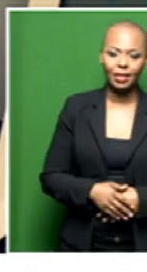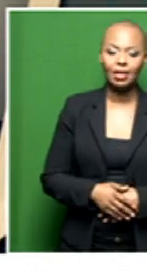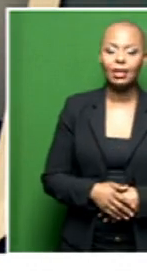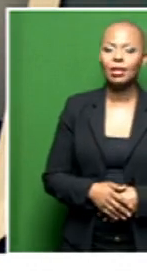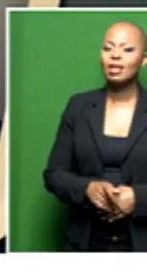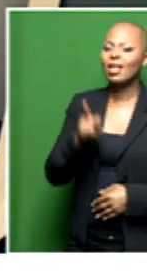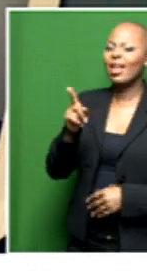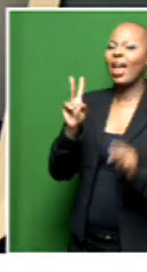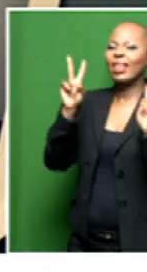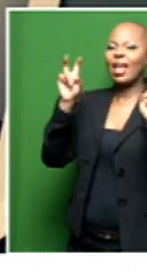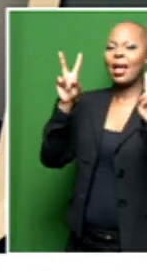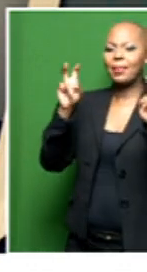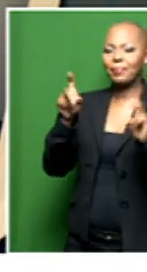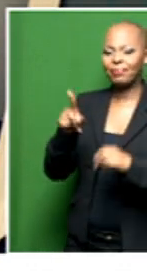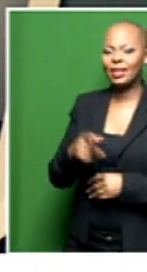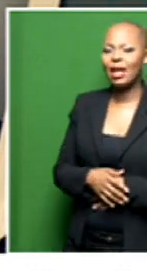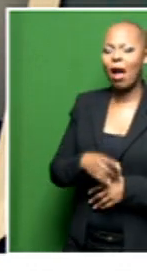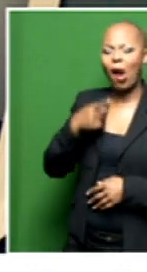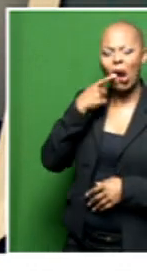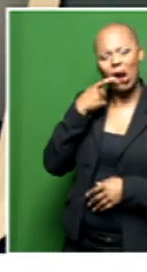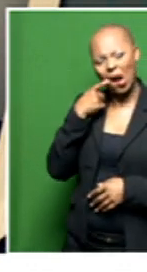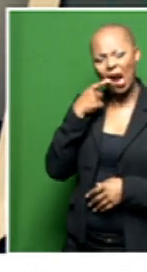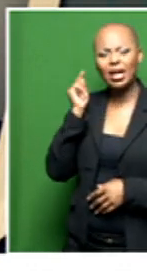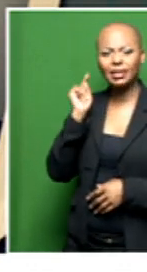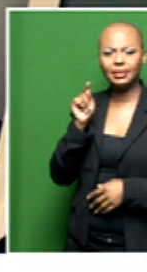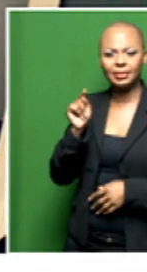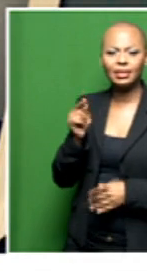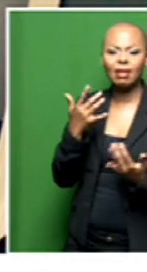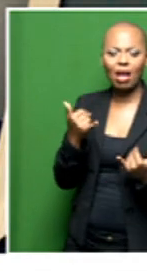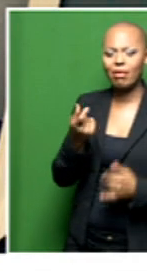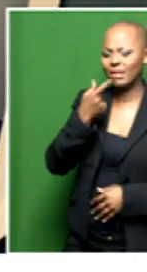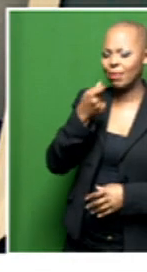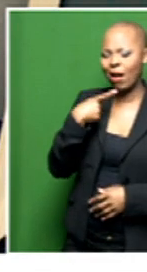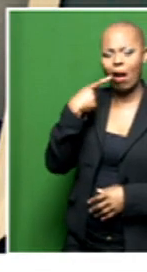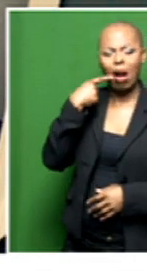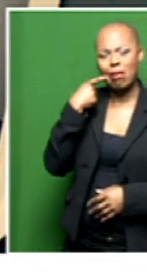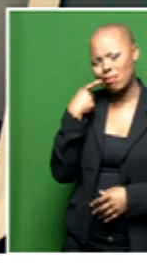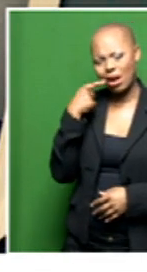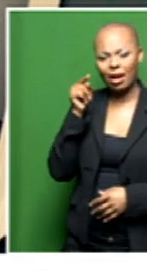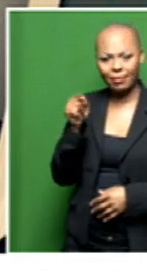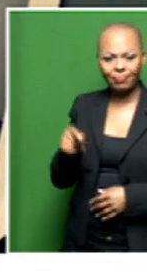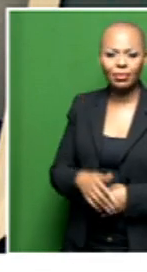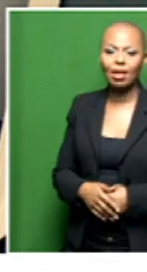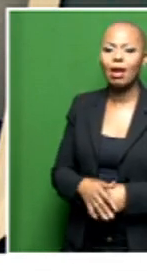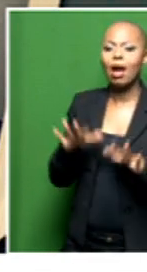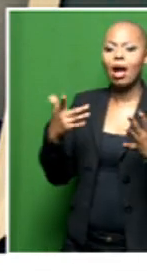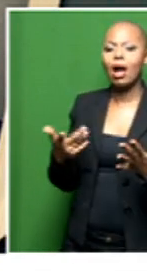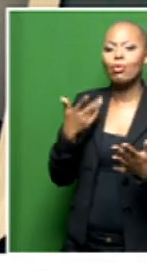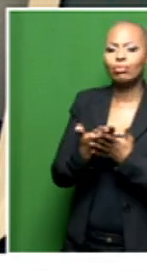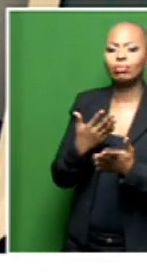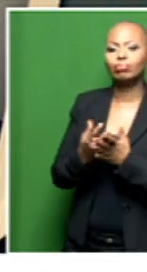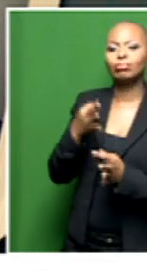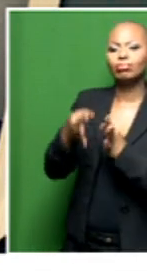theme of addiction? I mean, speak to us about how you explore this issue with caution, you know, through